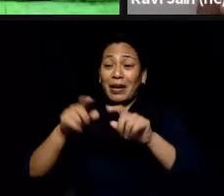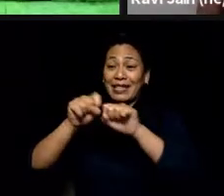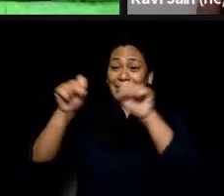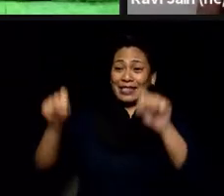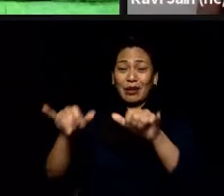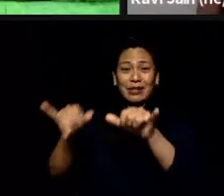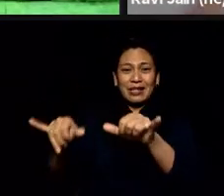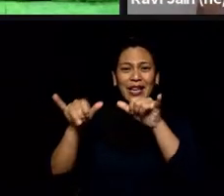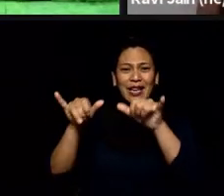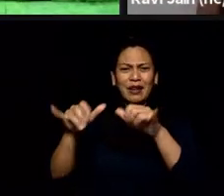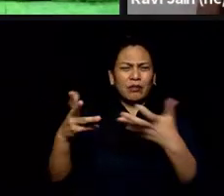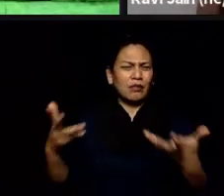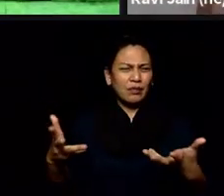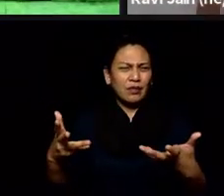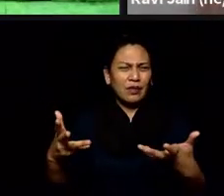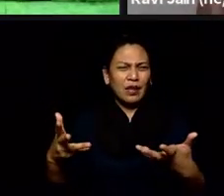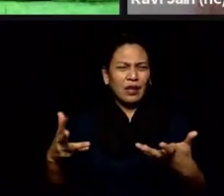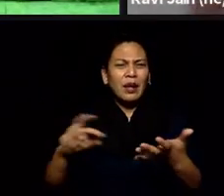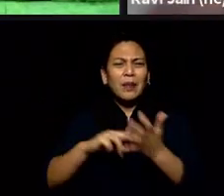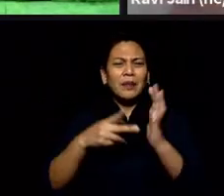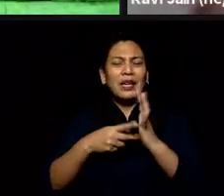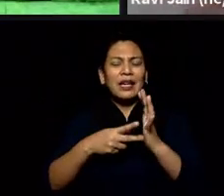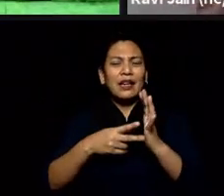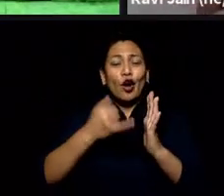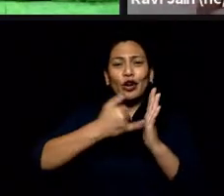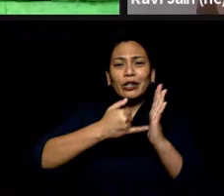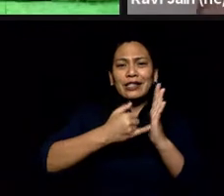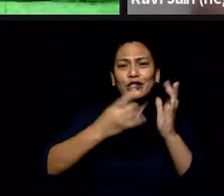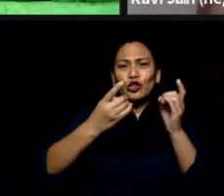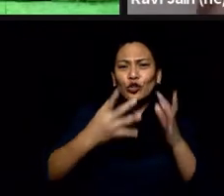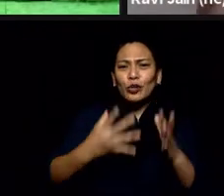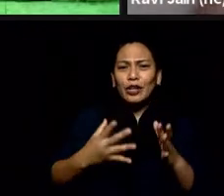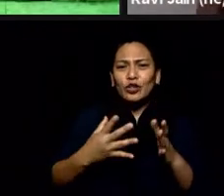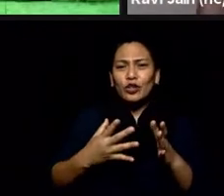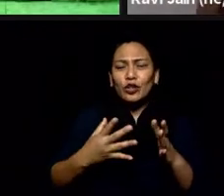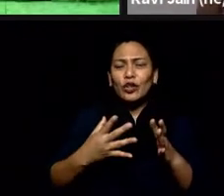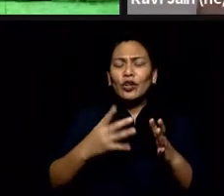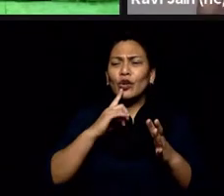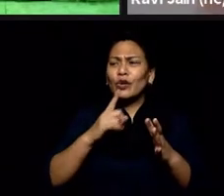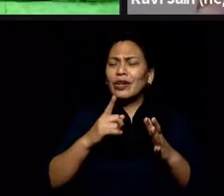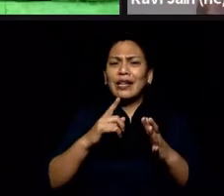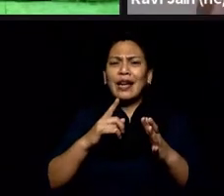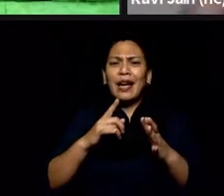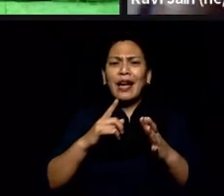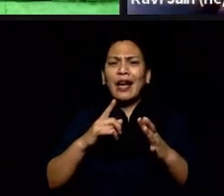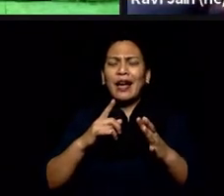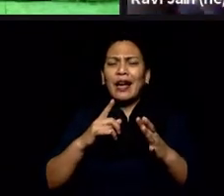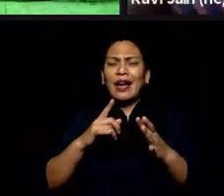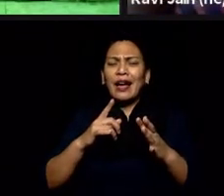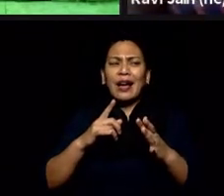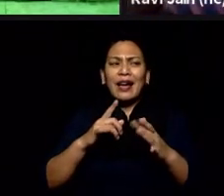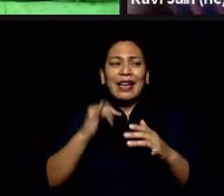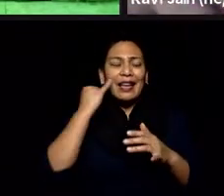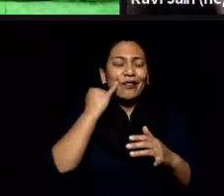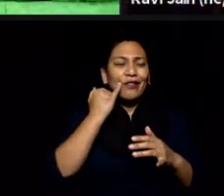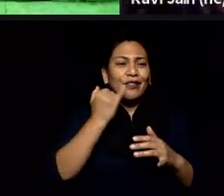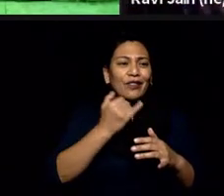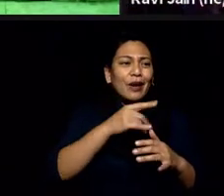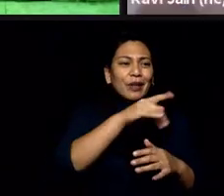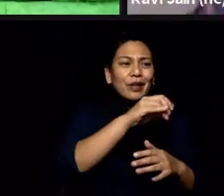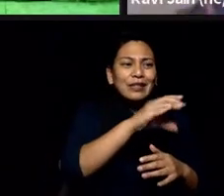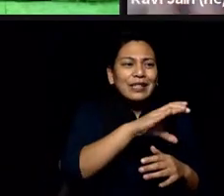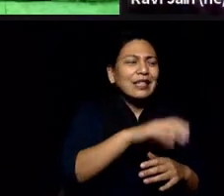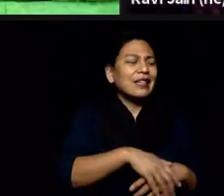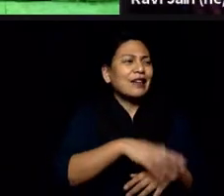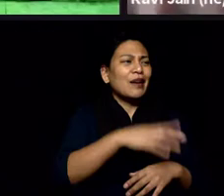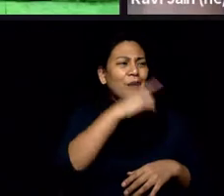systems. So how does an artistic director get support, an artistic director of color get the support they need to change